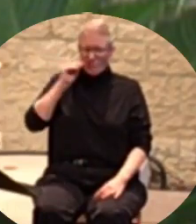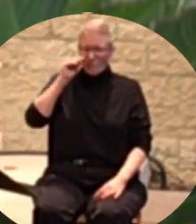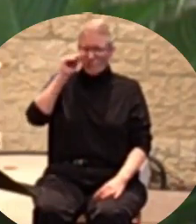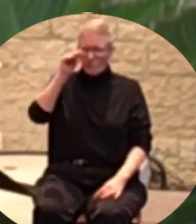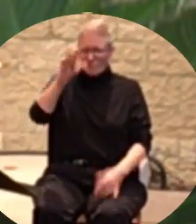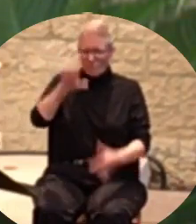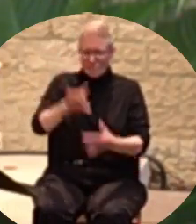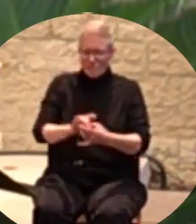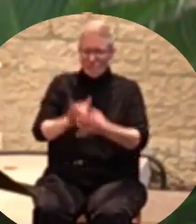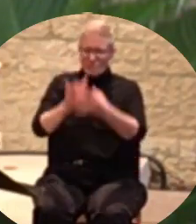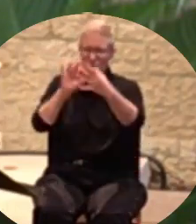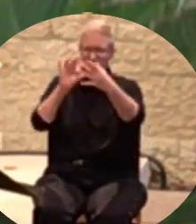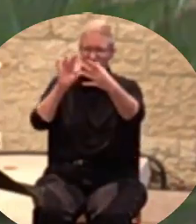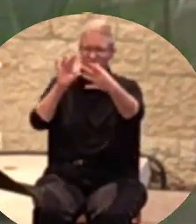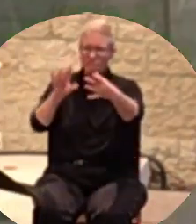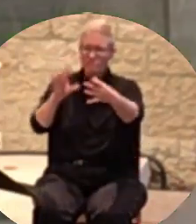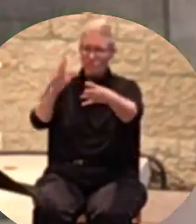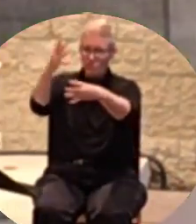Receiving